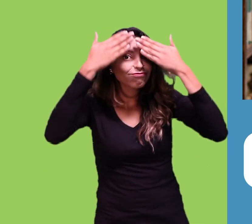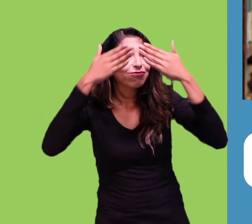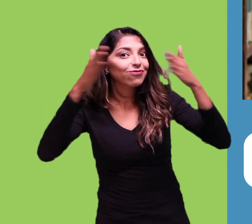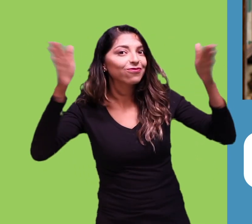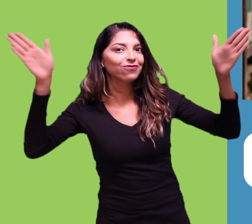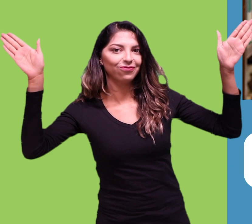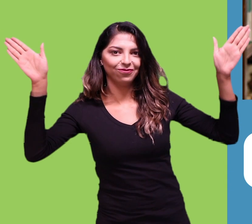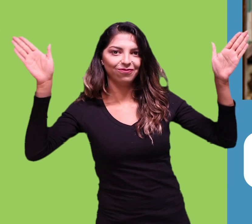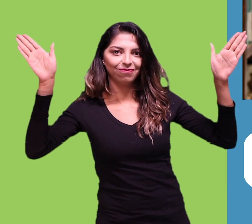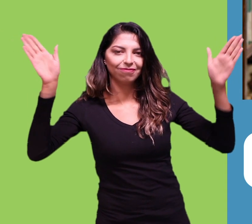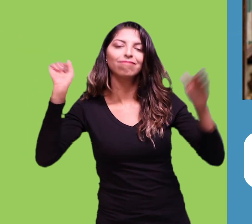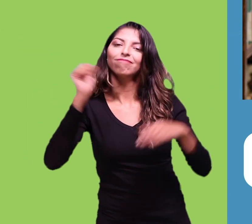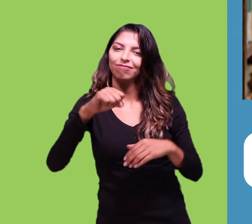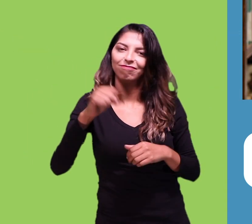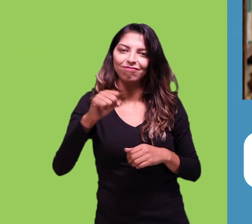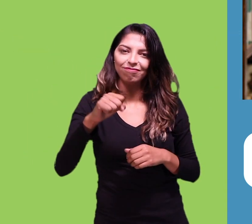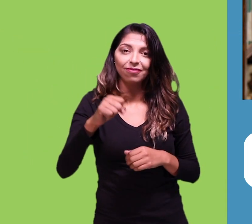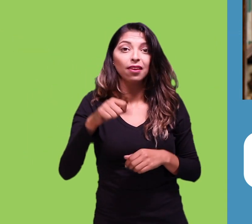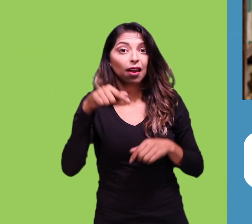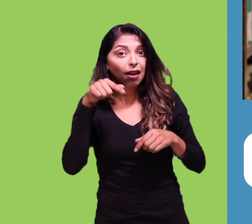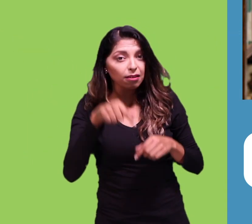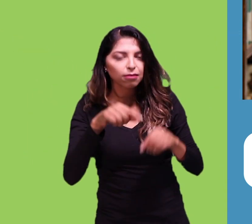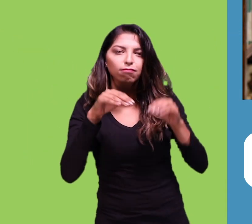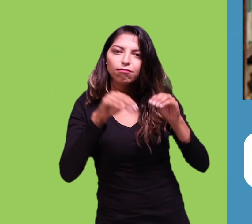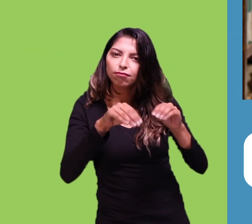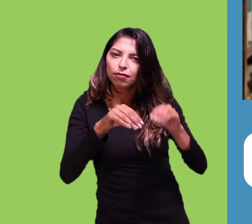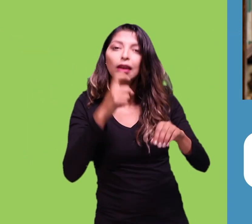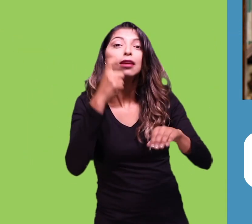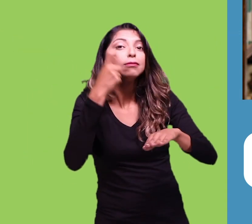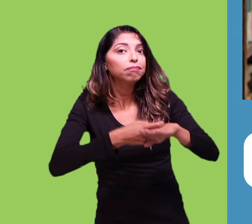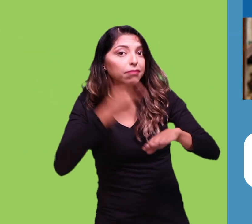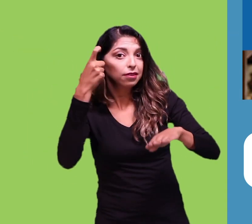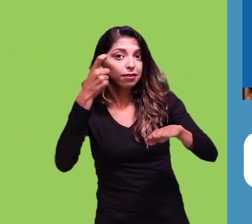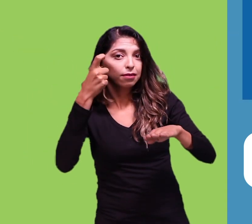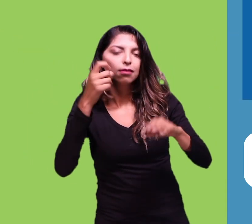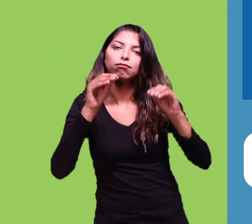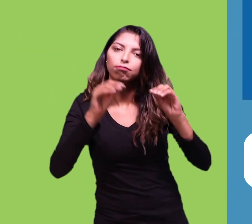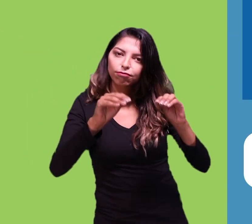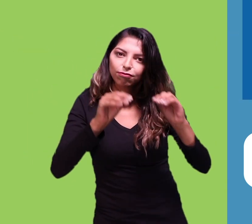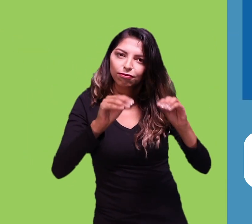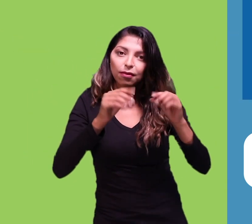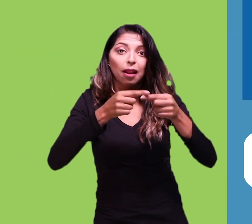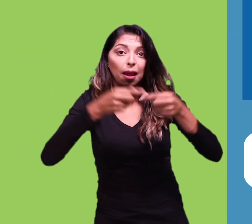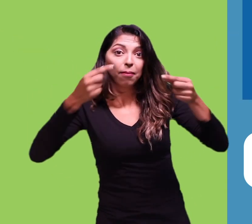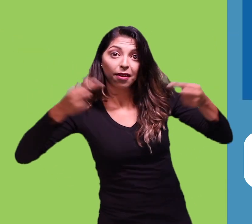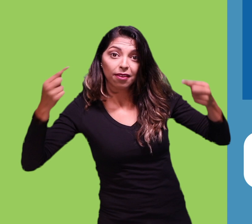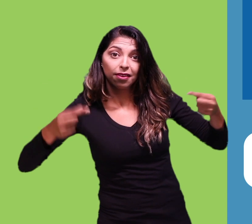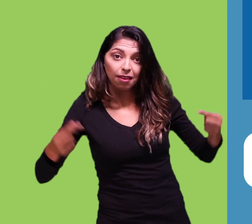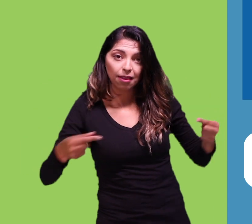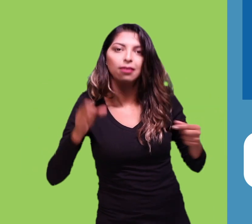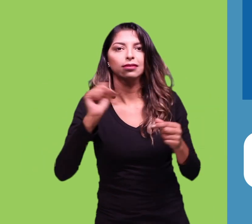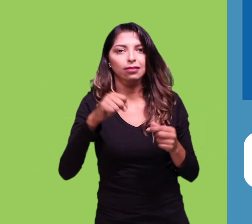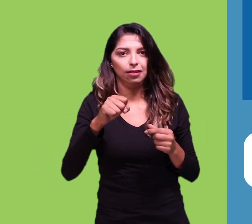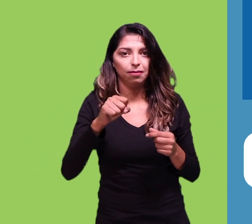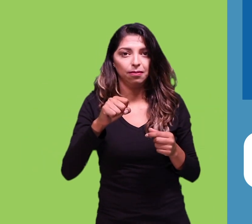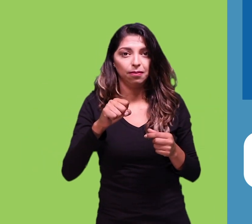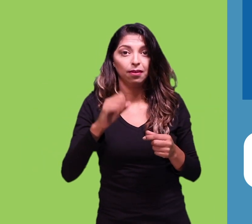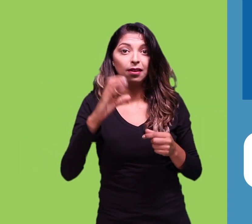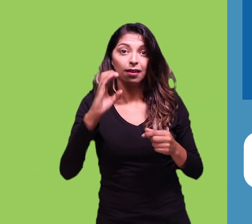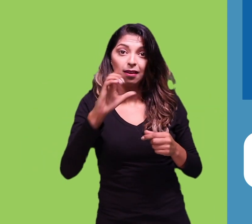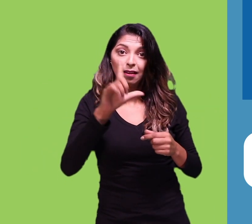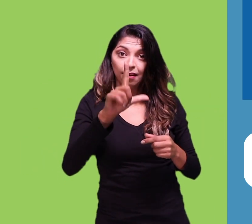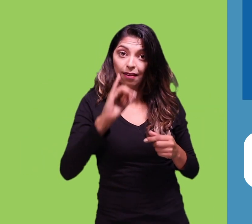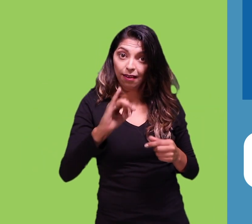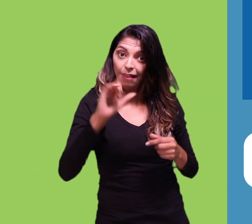conclusions about how a particular structure functions from what they observe in their input. CLIL is based on the idea